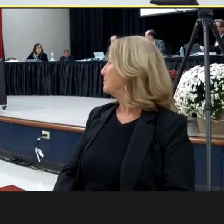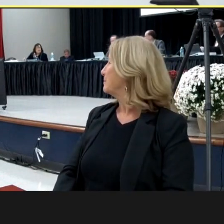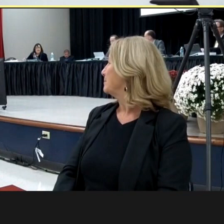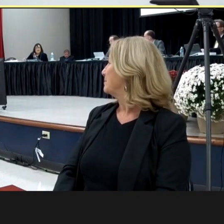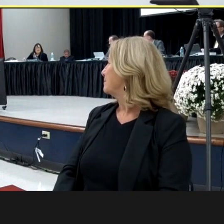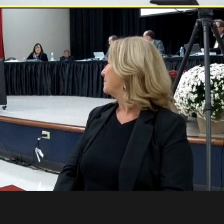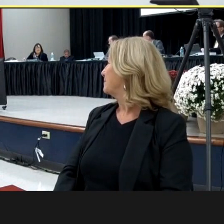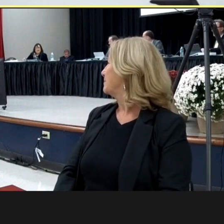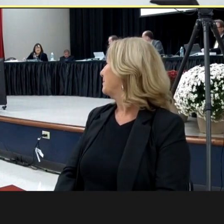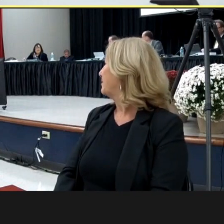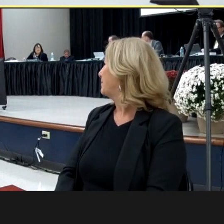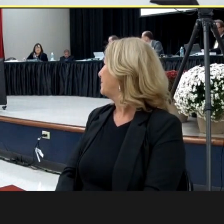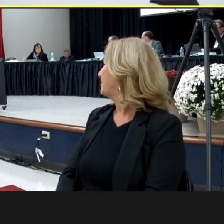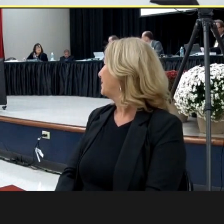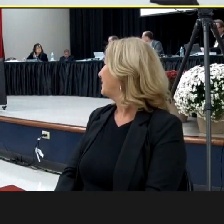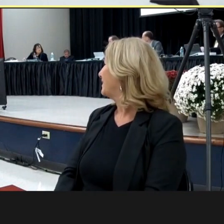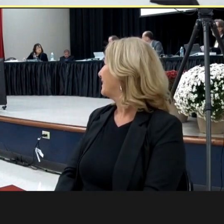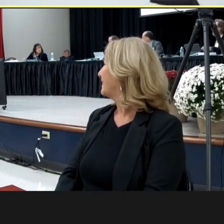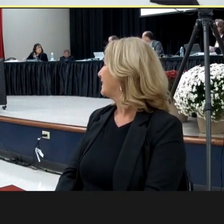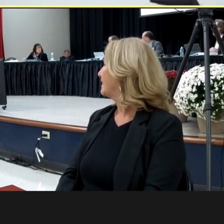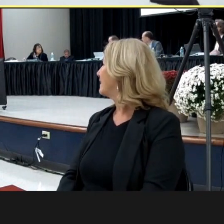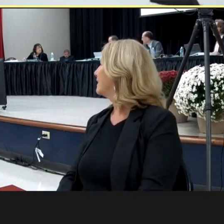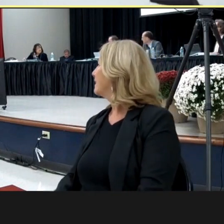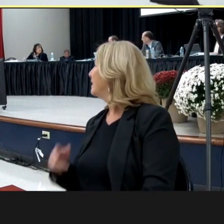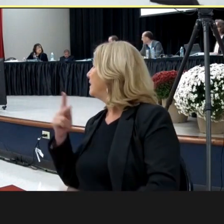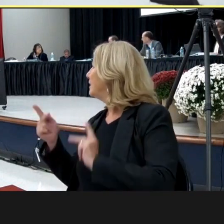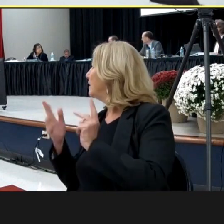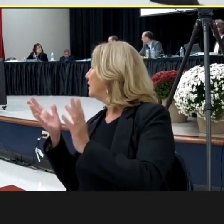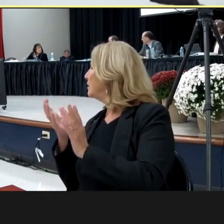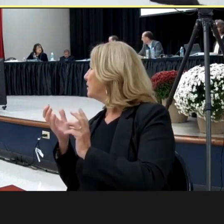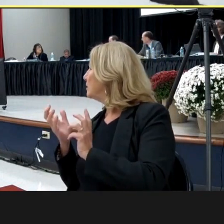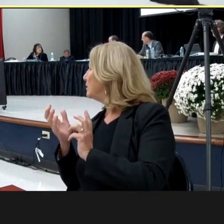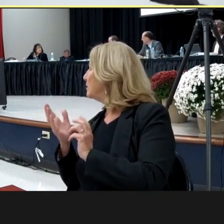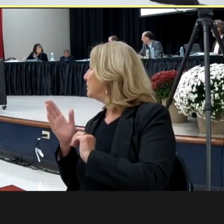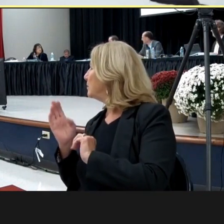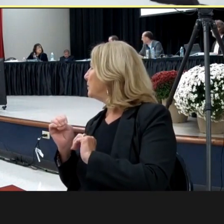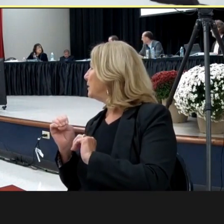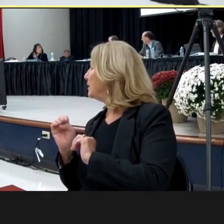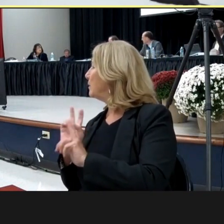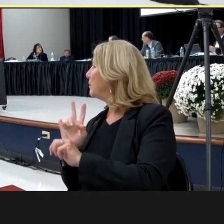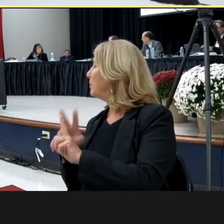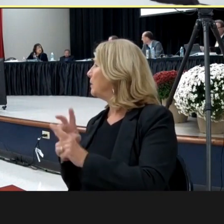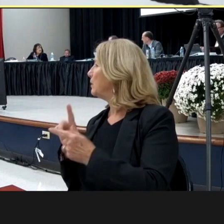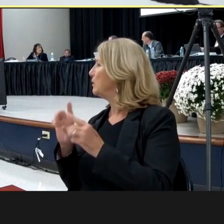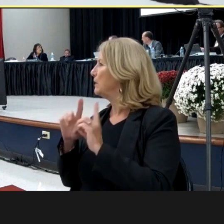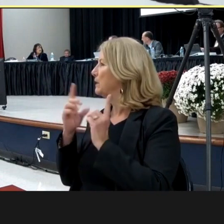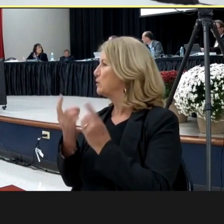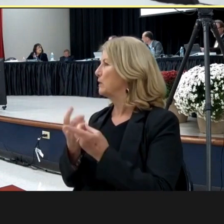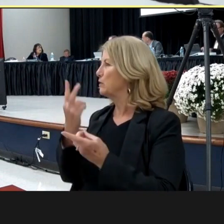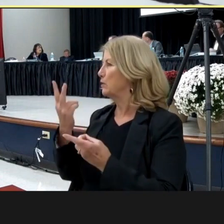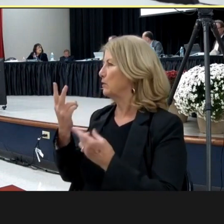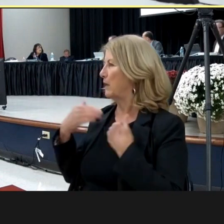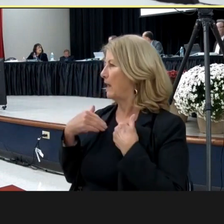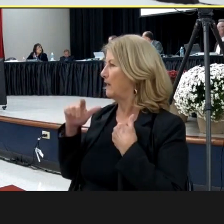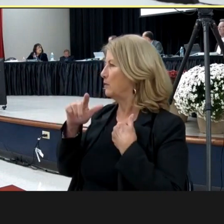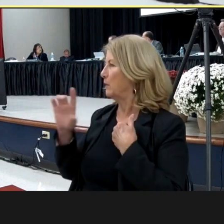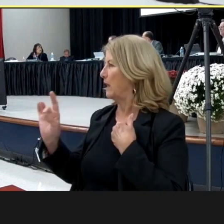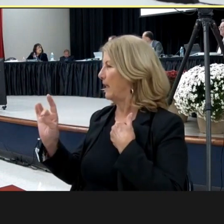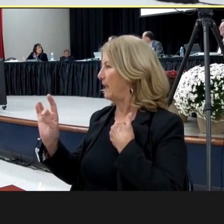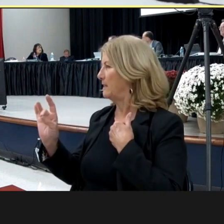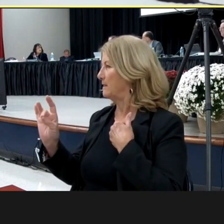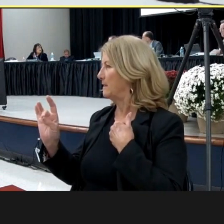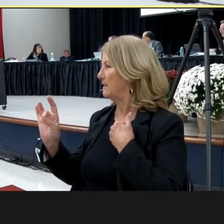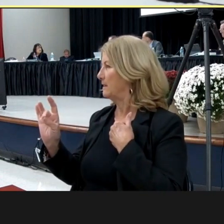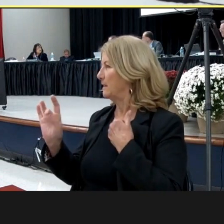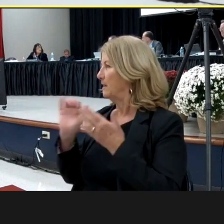Many people that want to be appointed as their work for District 2, but we had 28 folks that wanted